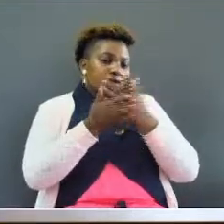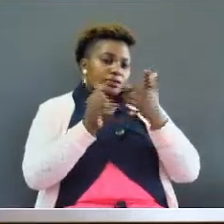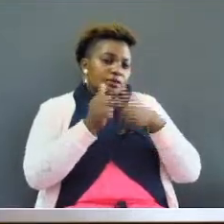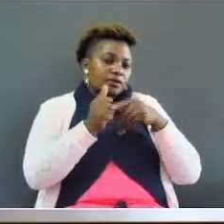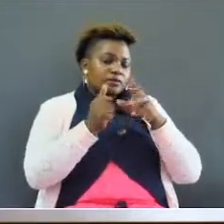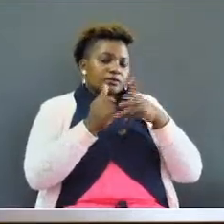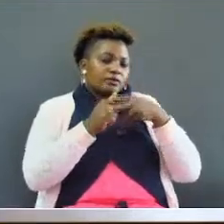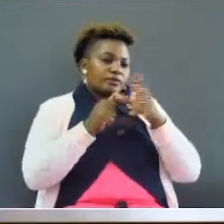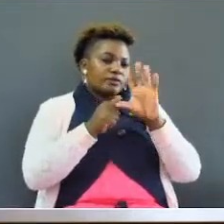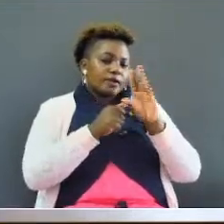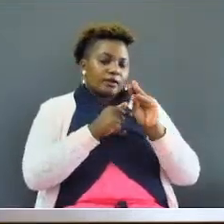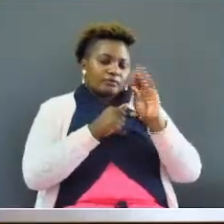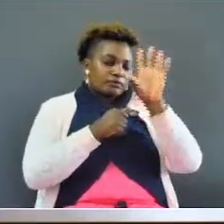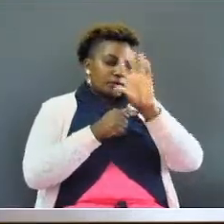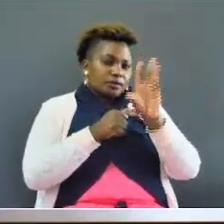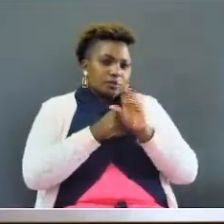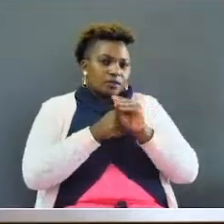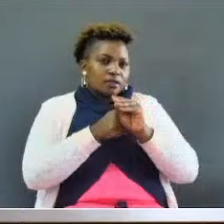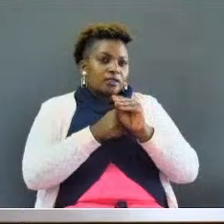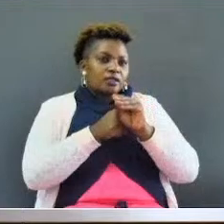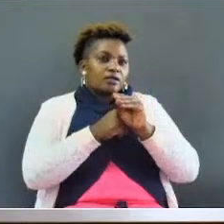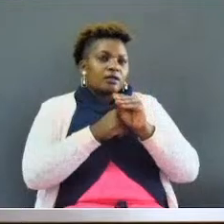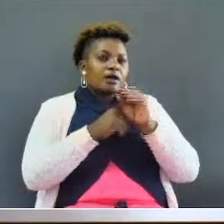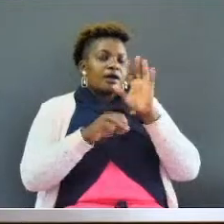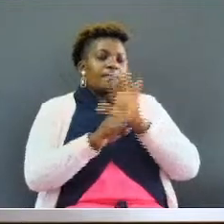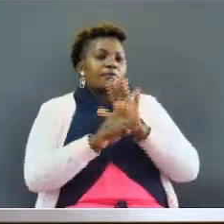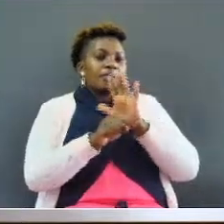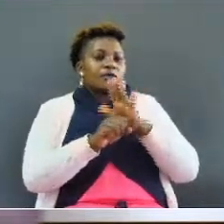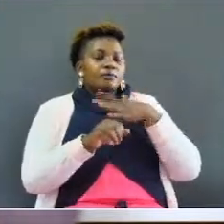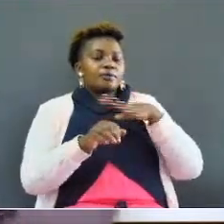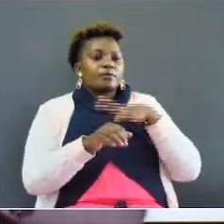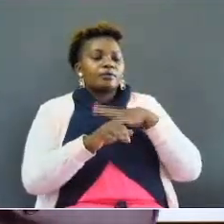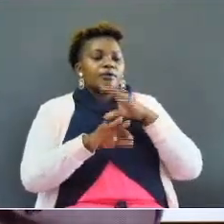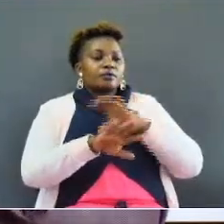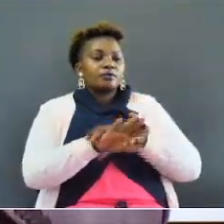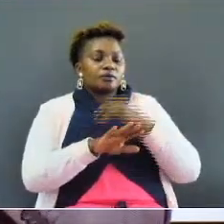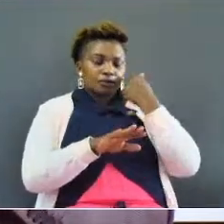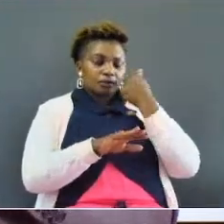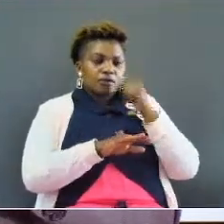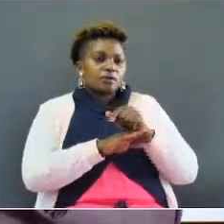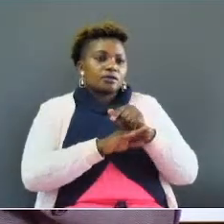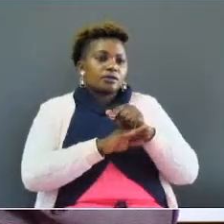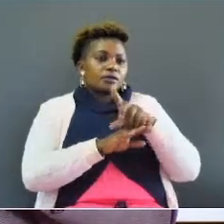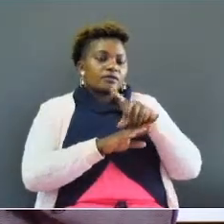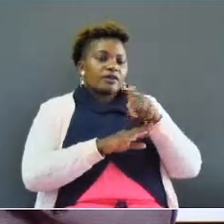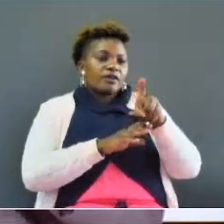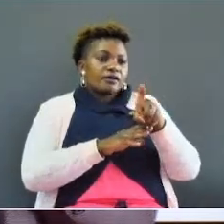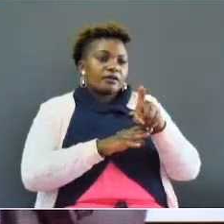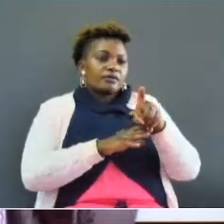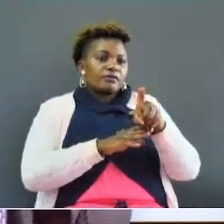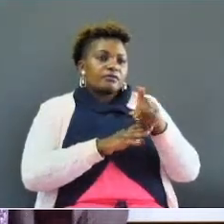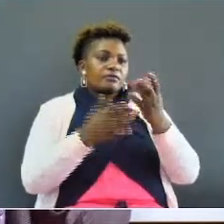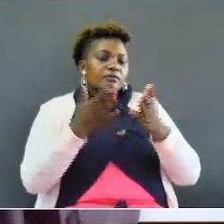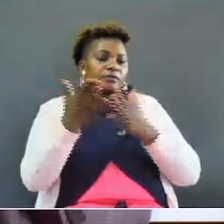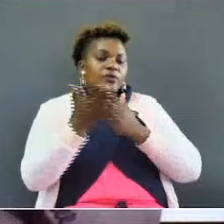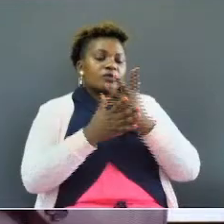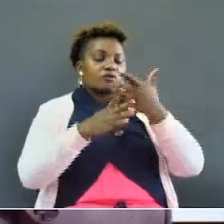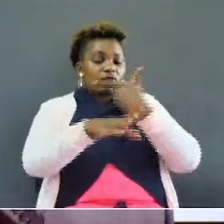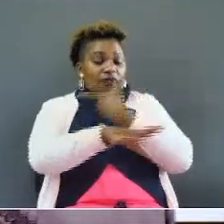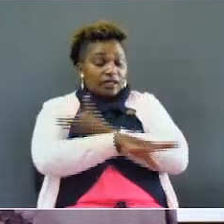70%. Herd immunity means that most people have had contact with the virus, either through a